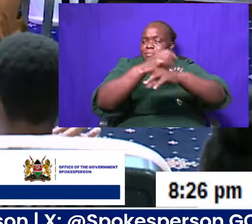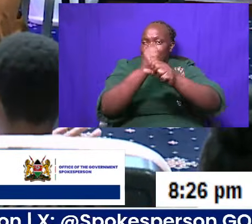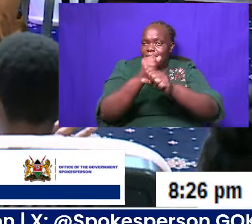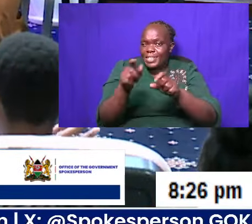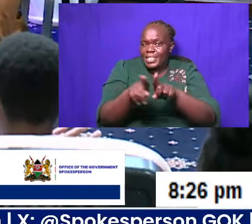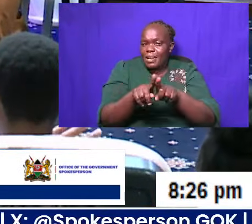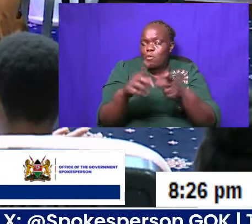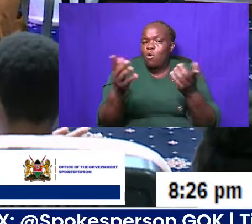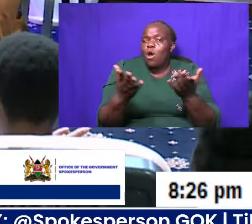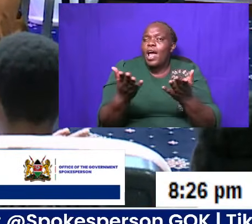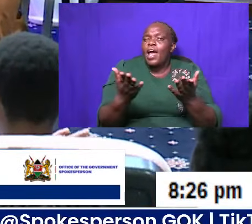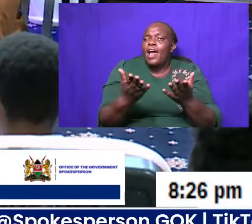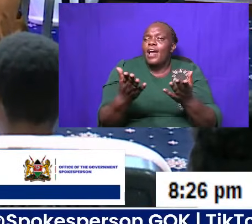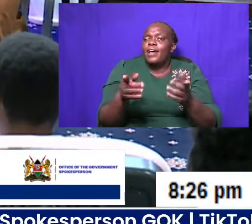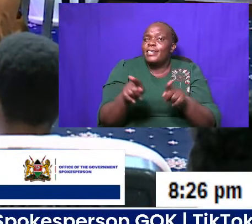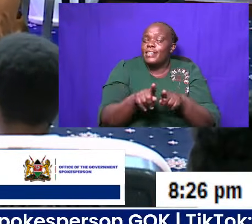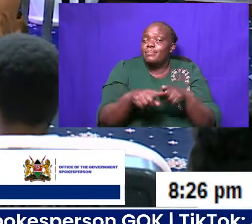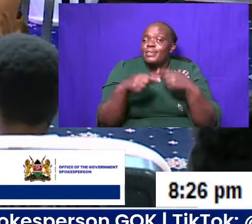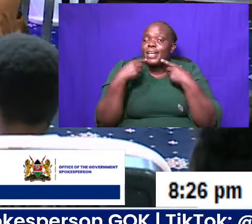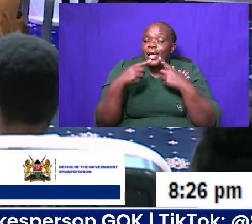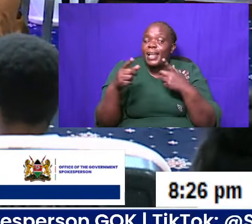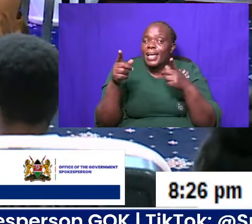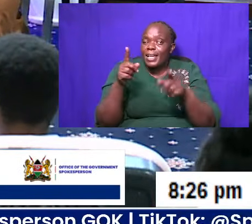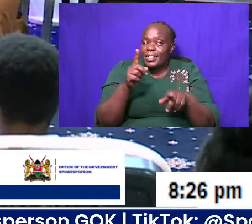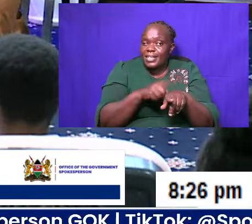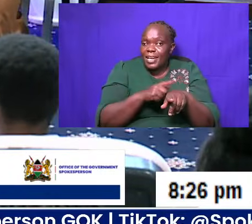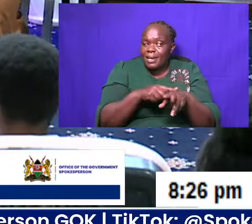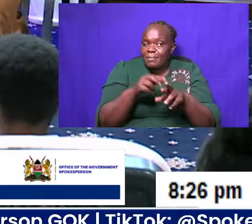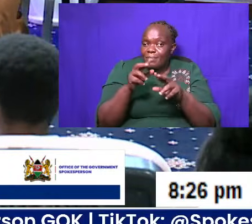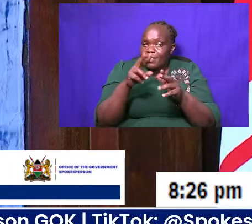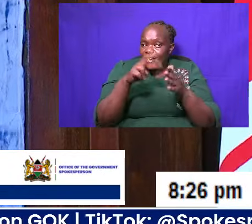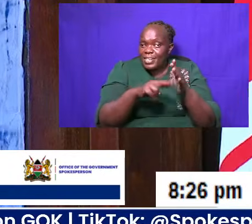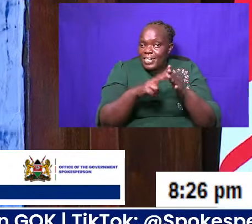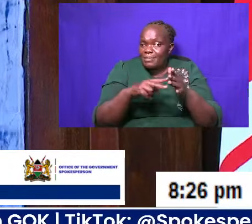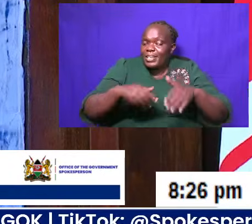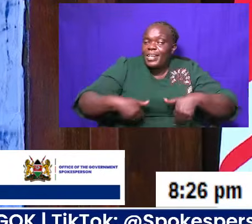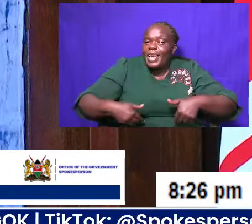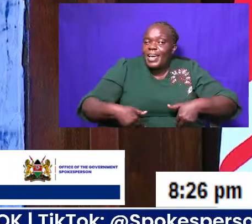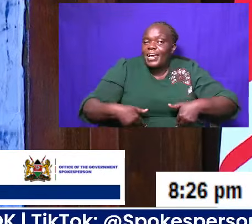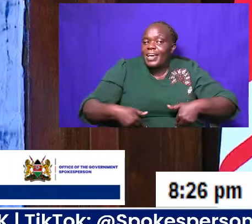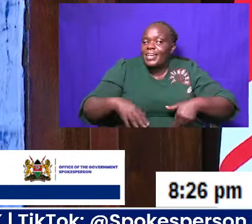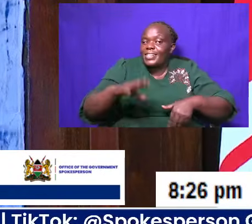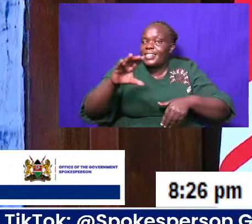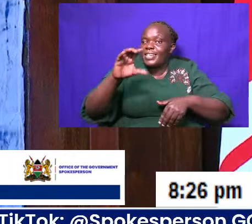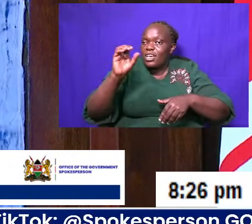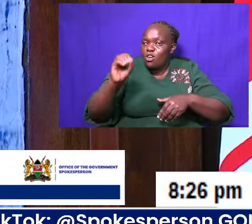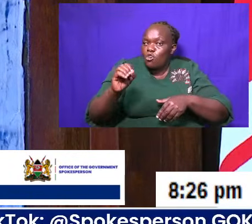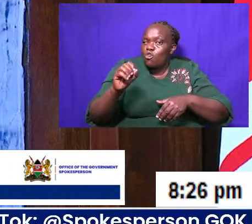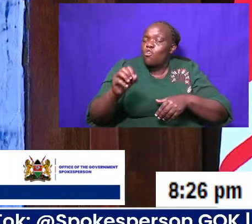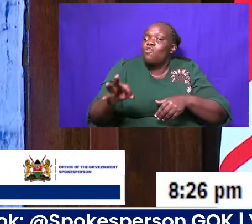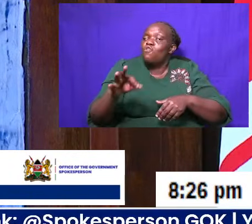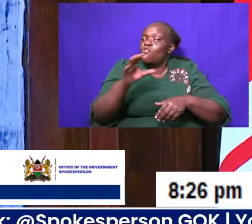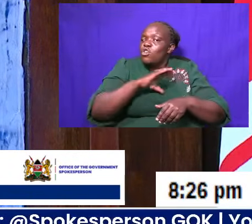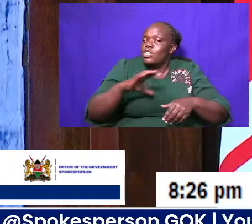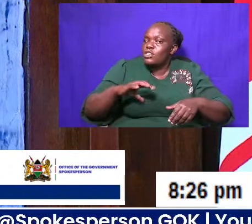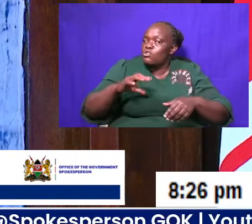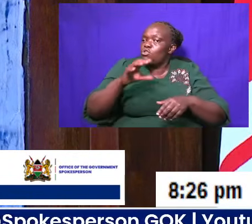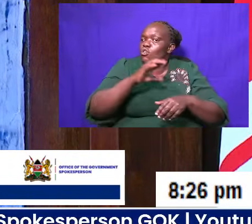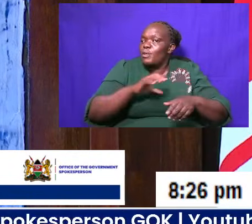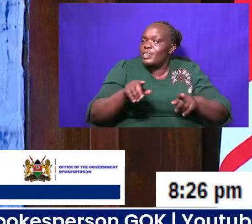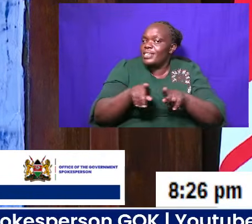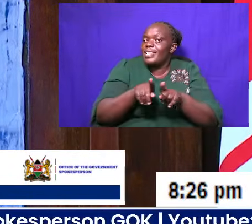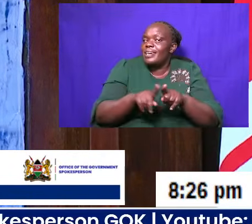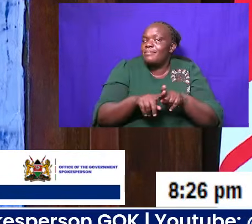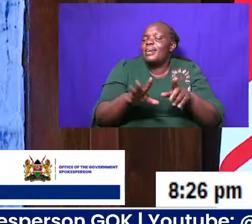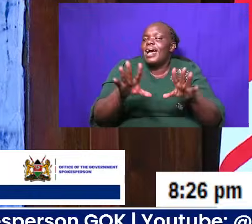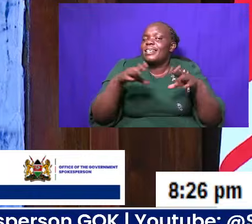MBS. Yes, and actually he declared when they were reading my profile that I'm the youngest CEO of a constitutional commission, which I think is big